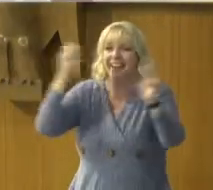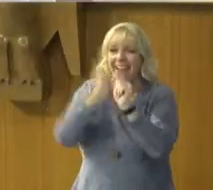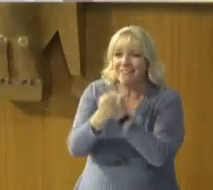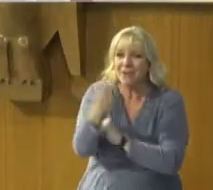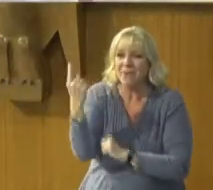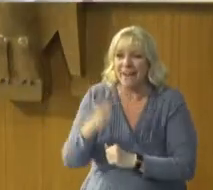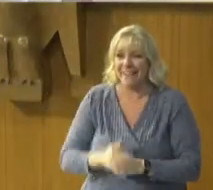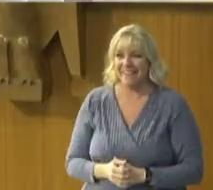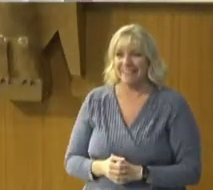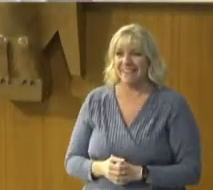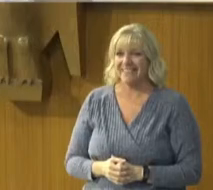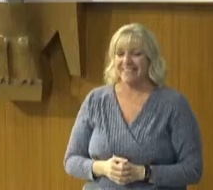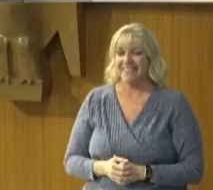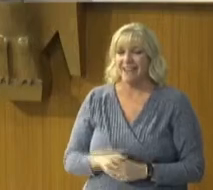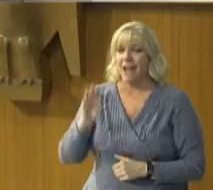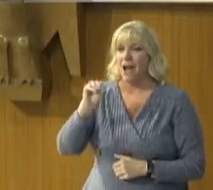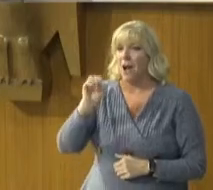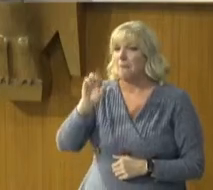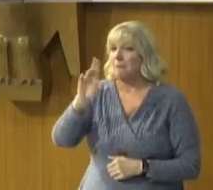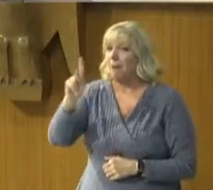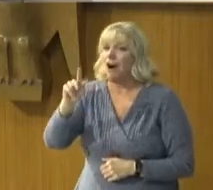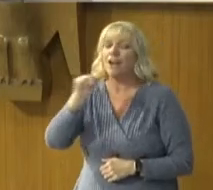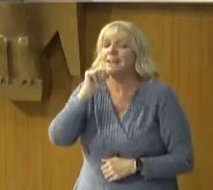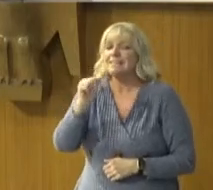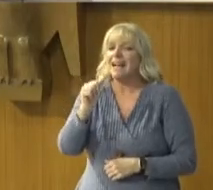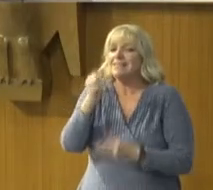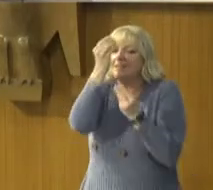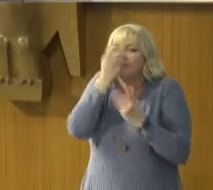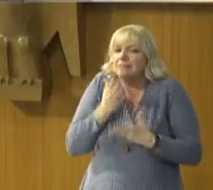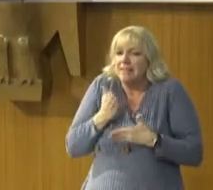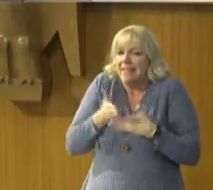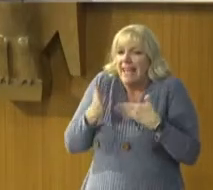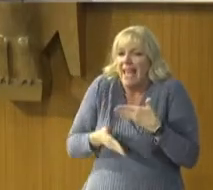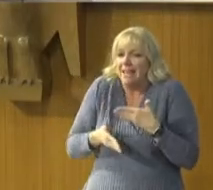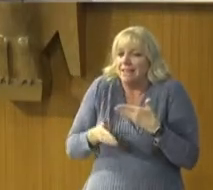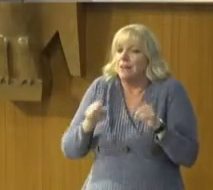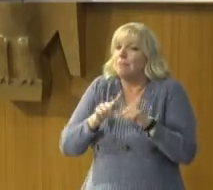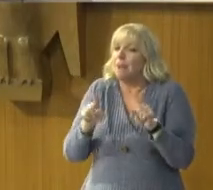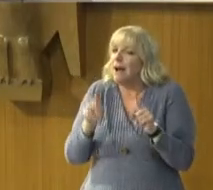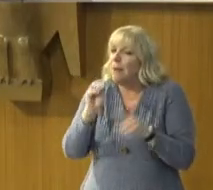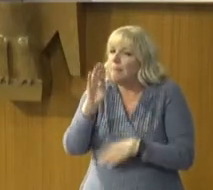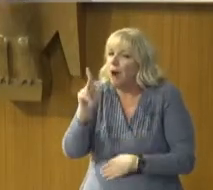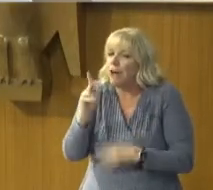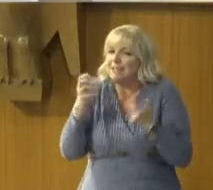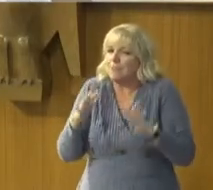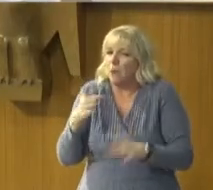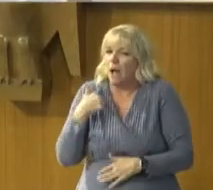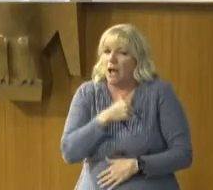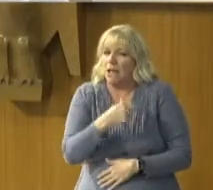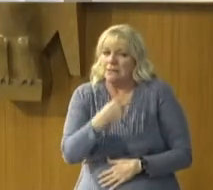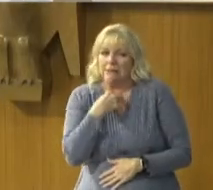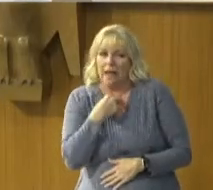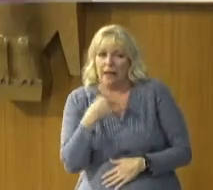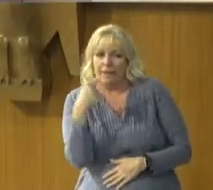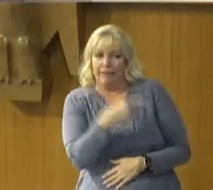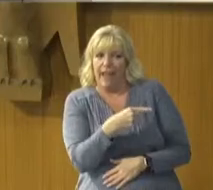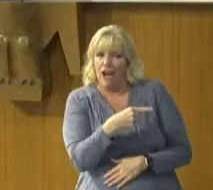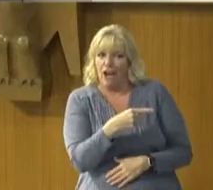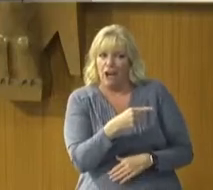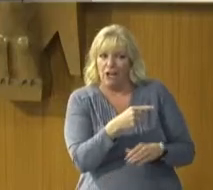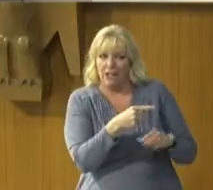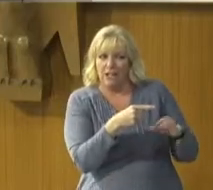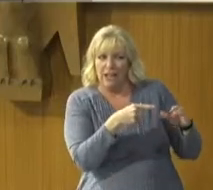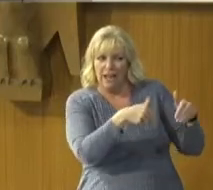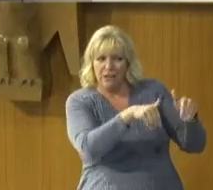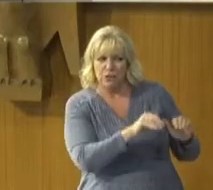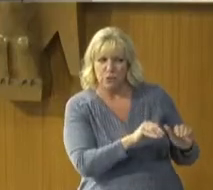the ending, but he doesn't want us to get stuck at the tomb either. Whatever the ending is, he tells us, it didn't happen at